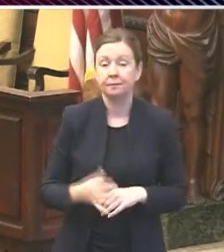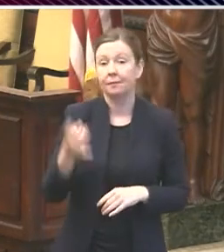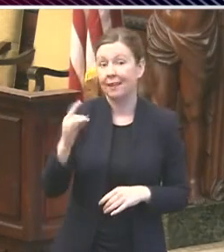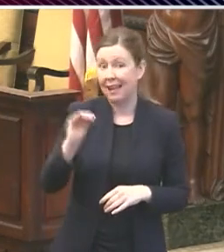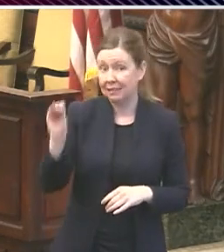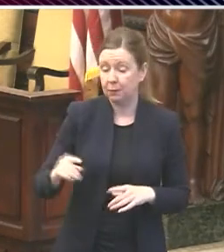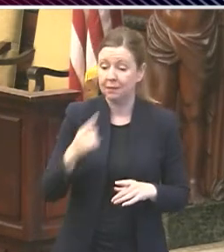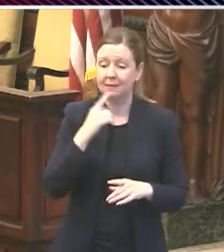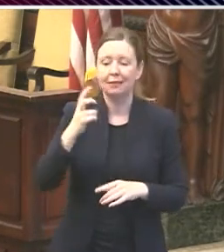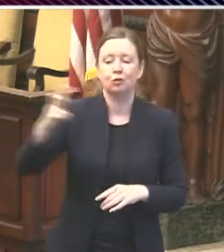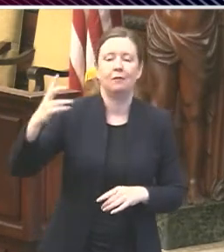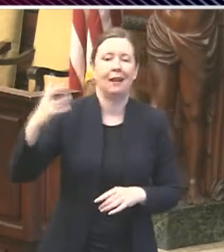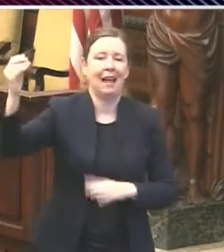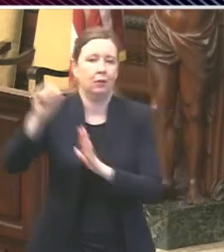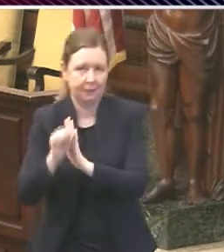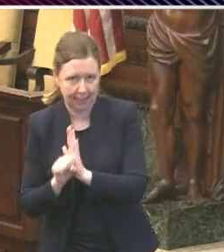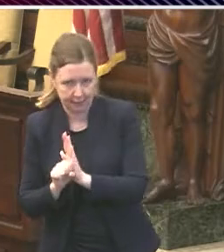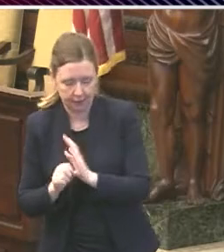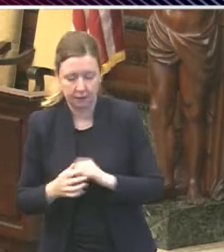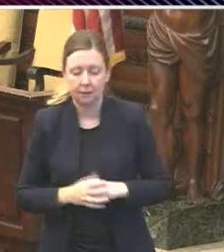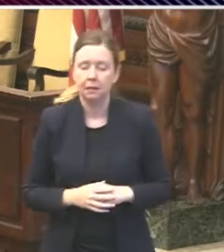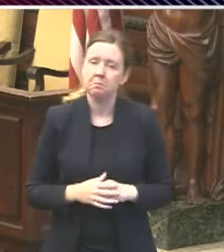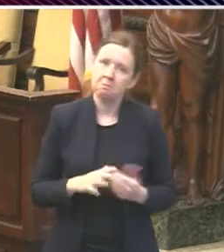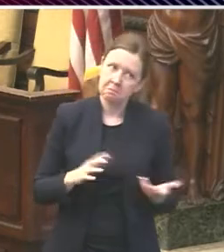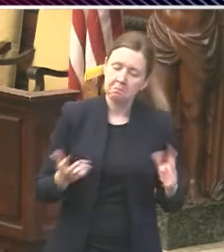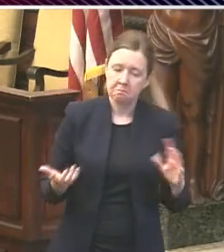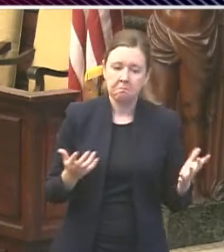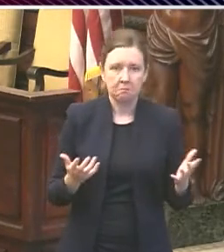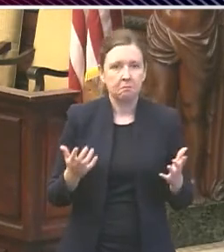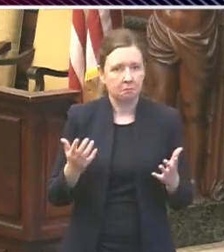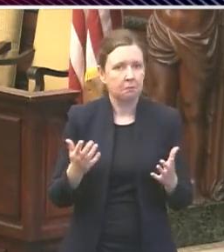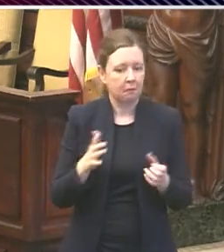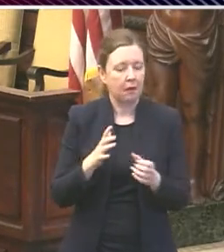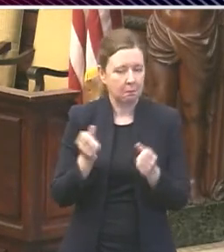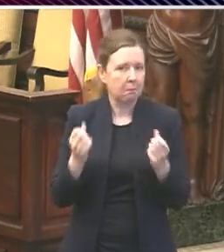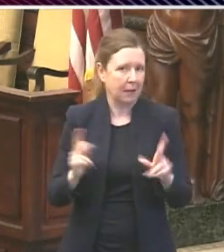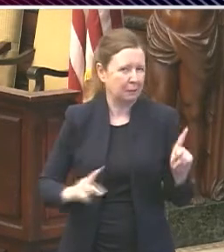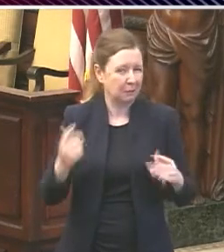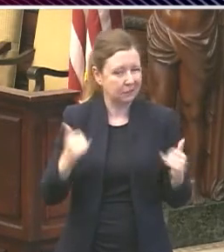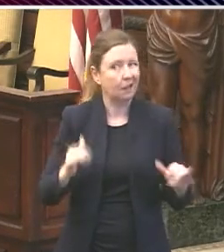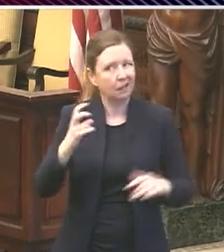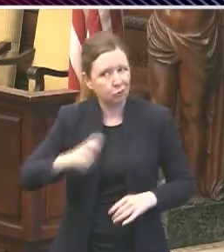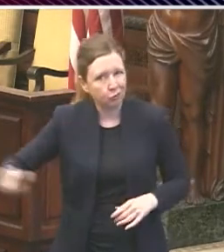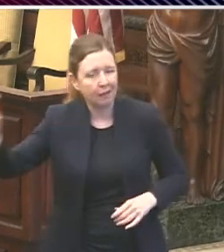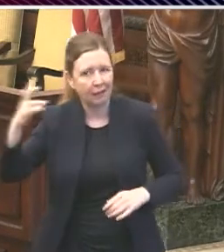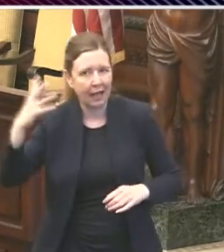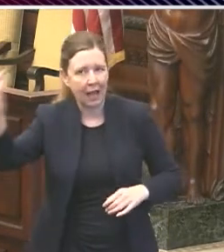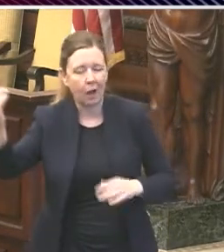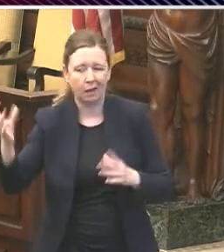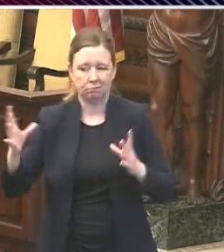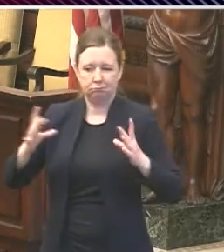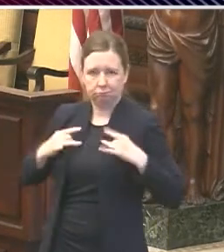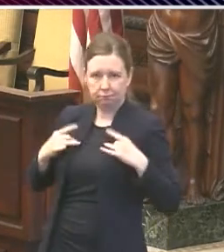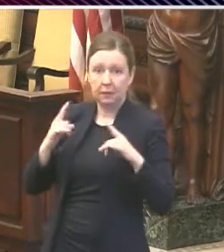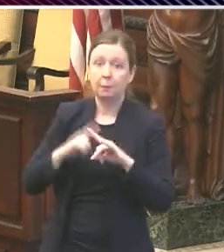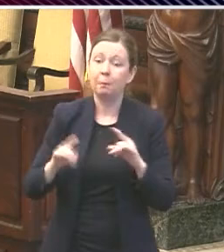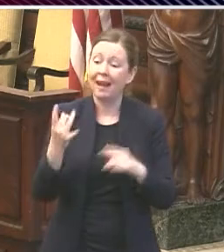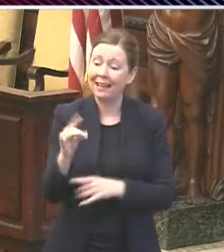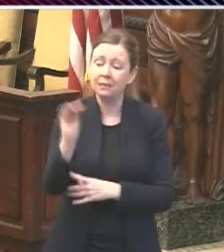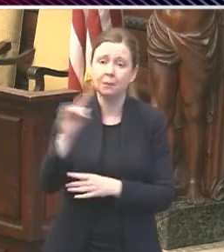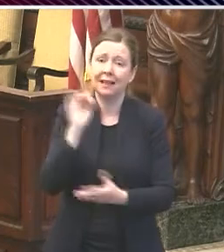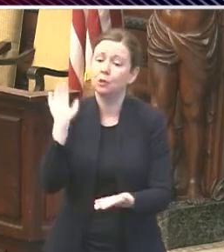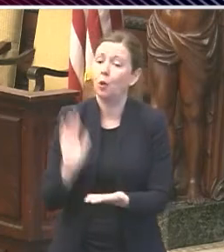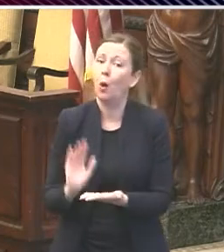they traveled out of state. So there's still probably a decent number that are getting infected from travel, but that 18% is lower than when we reported this before, when it